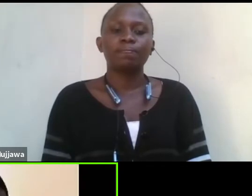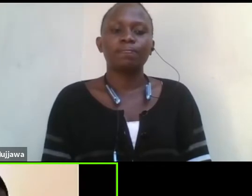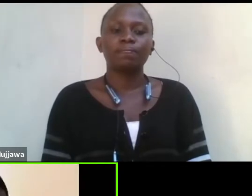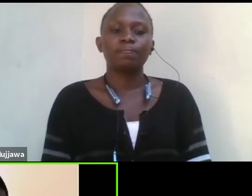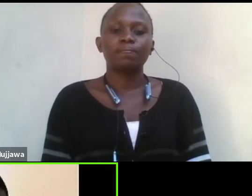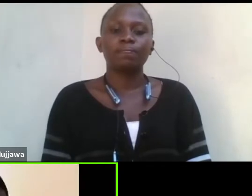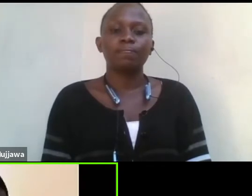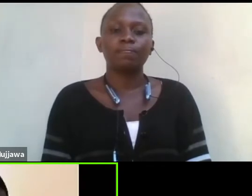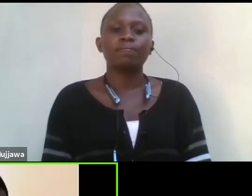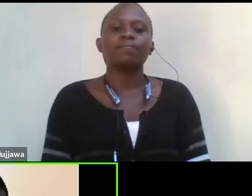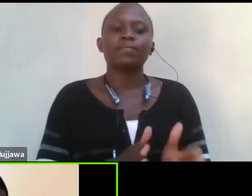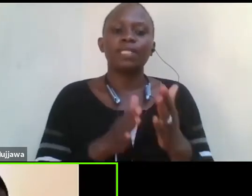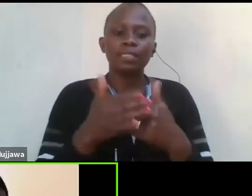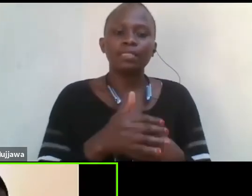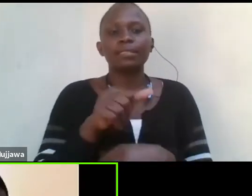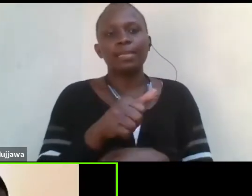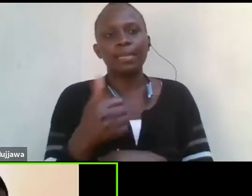the other aspects.